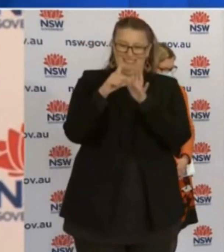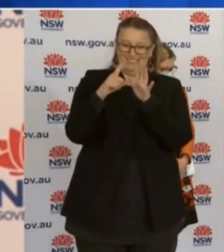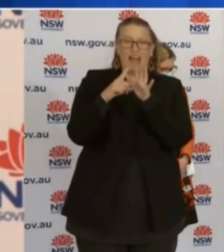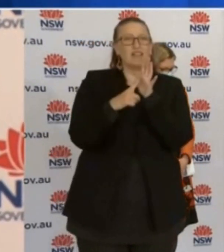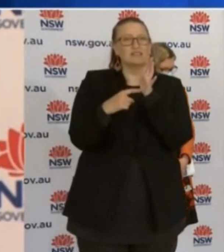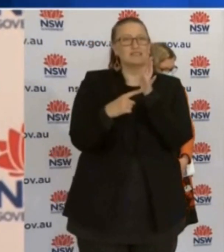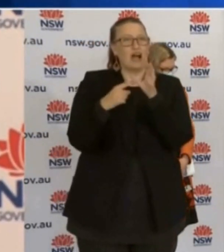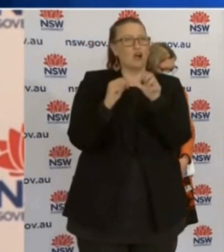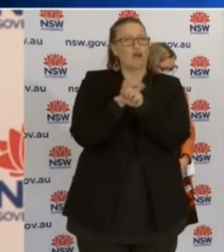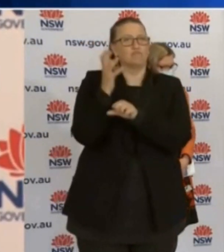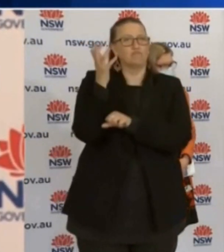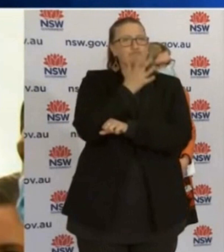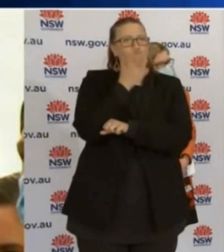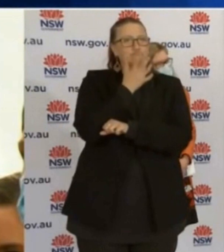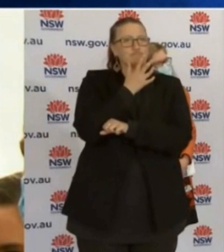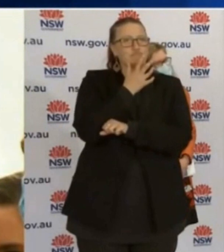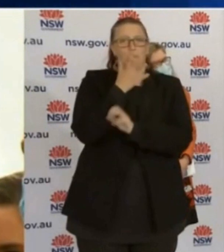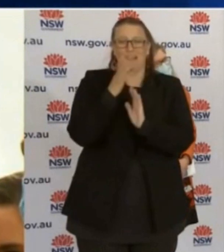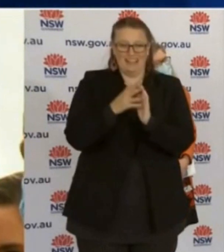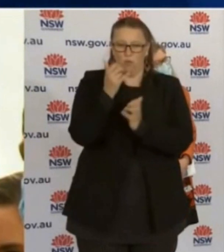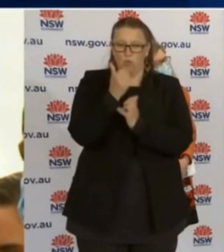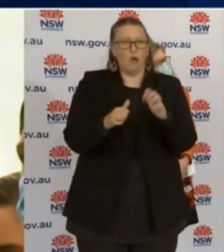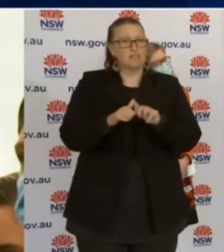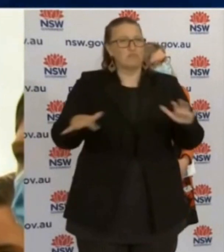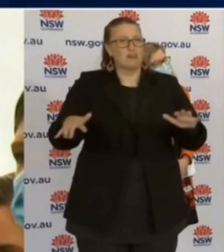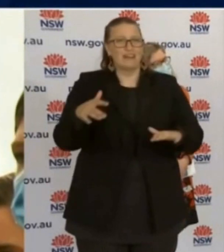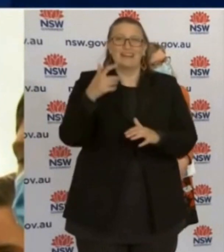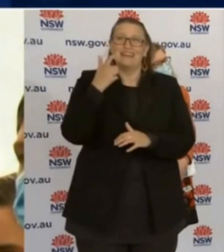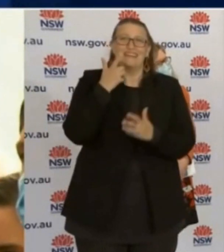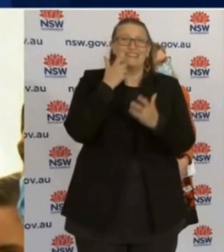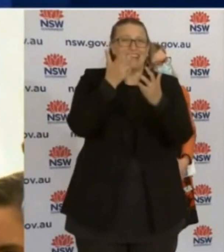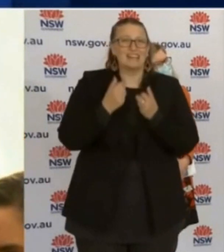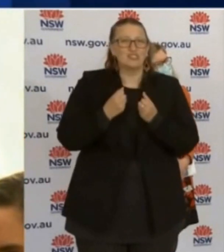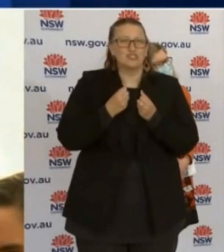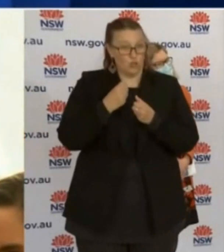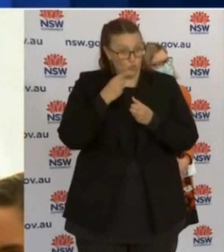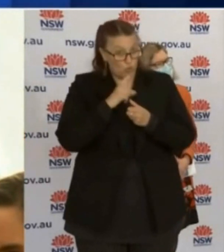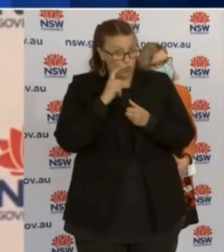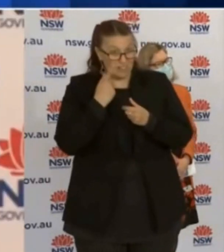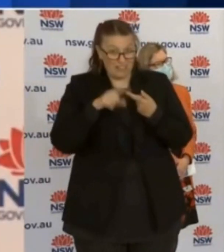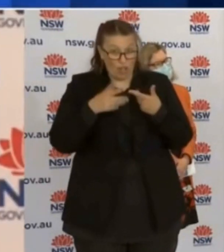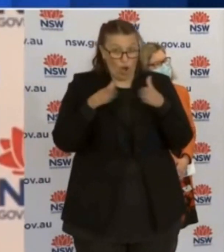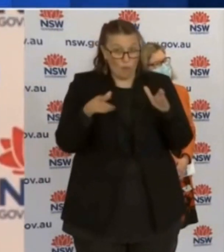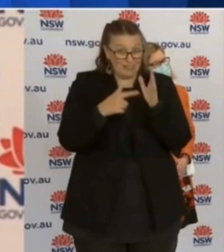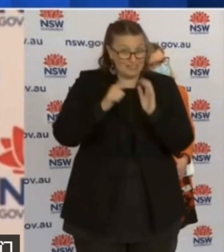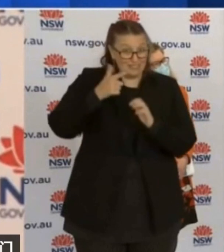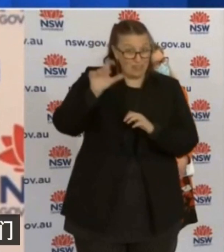fair chunk of the population who aren't vaccinated, and that could have serious consequences of people going into ICUs and the like. Well, this is why we've had a sense of